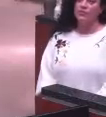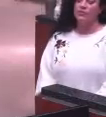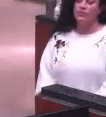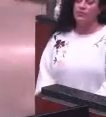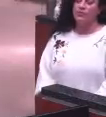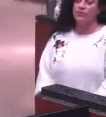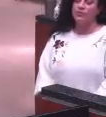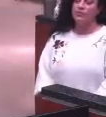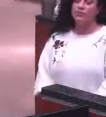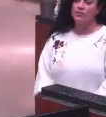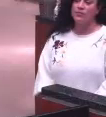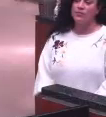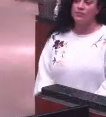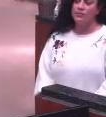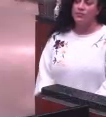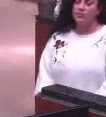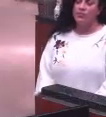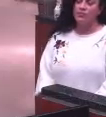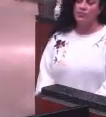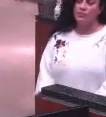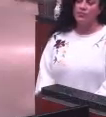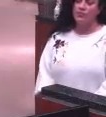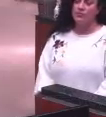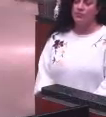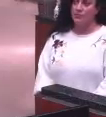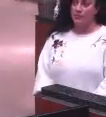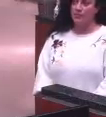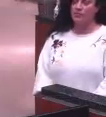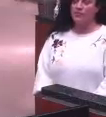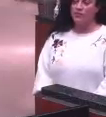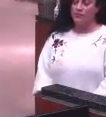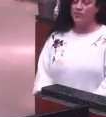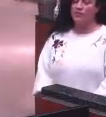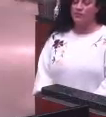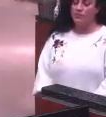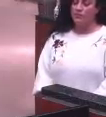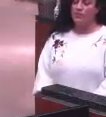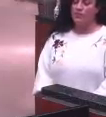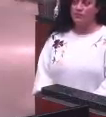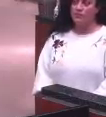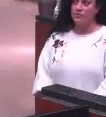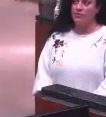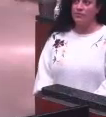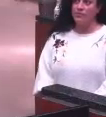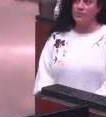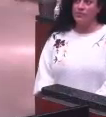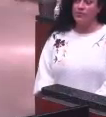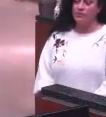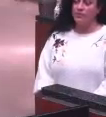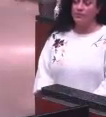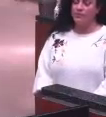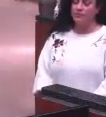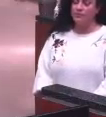water quality issues, promote sustainable communities, and combat the effects of climate change. We believe that by coming together